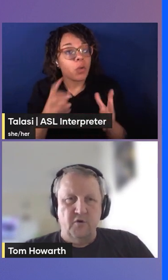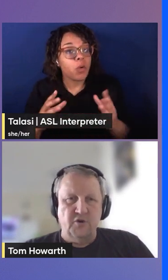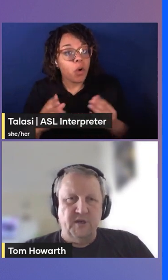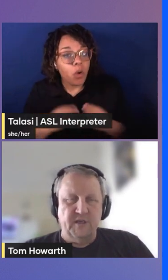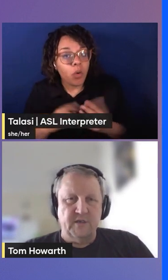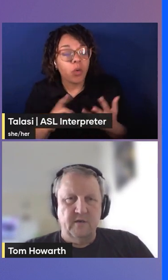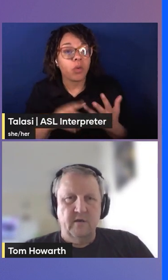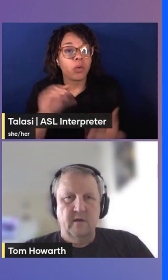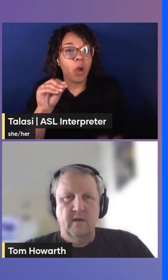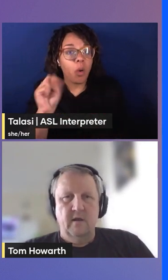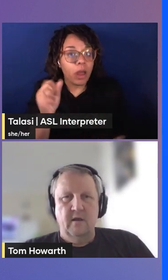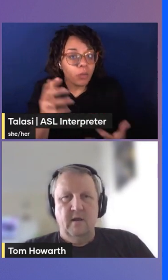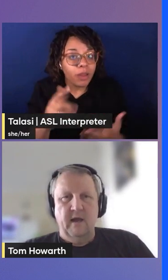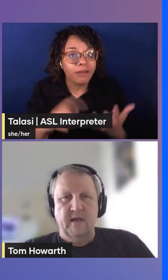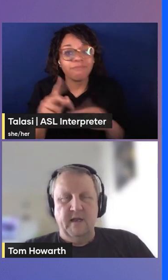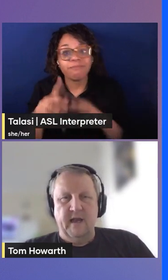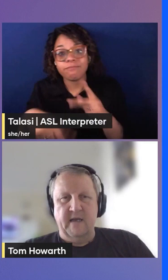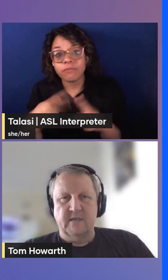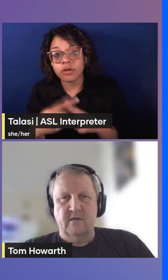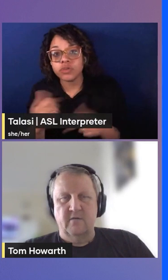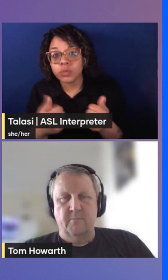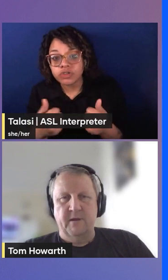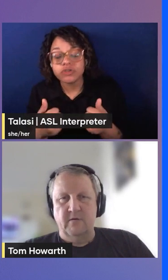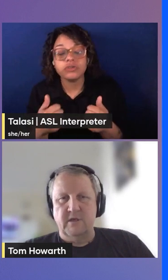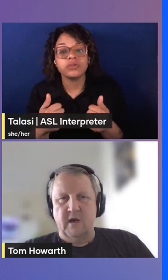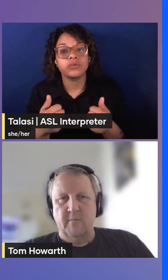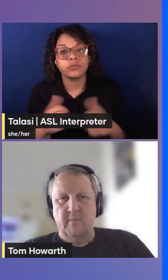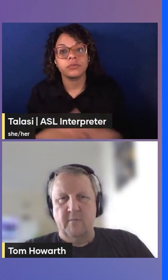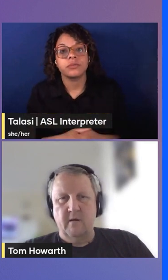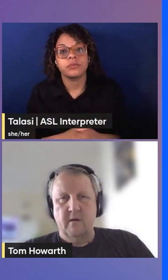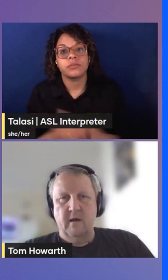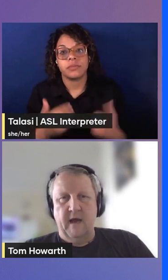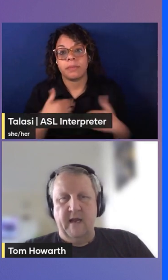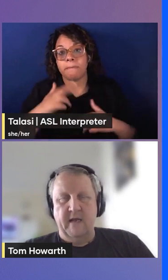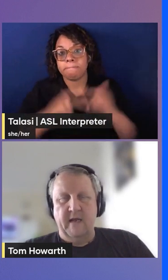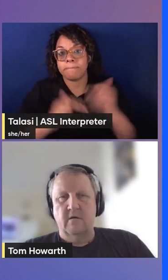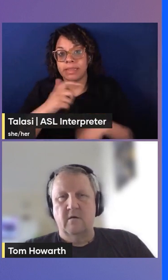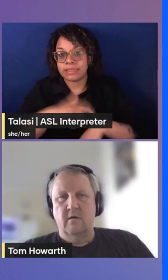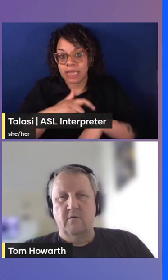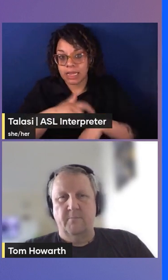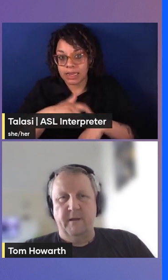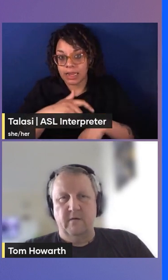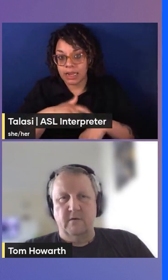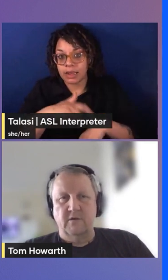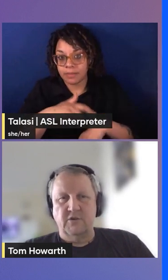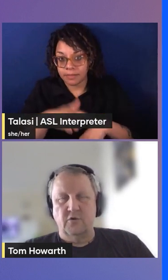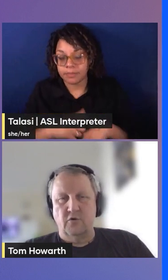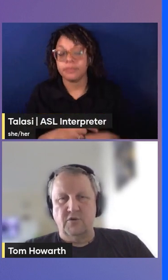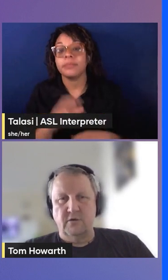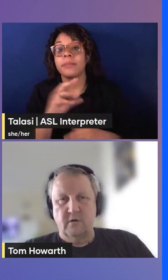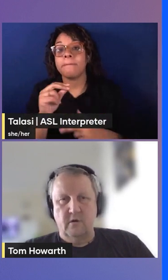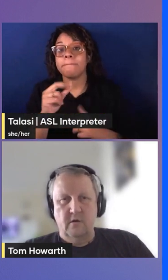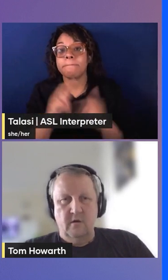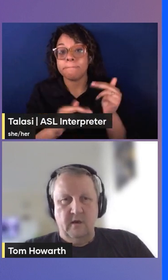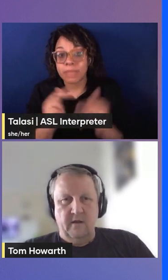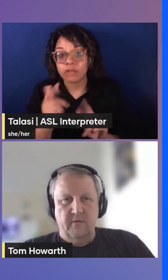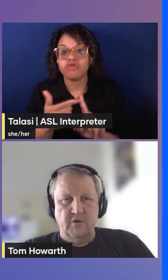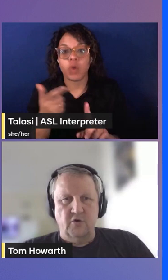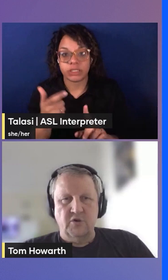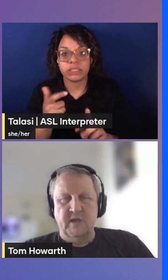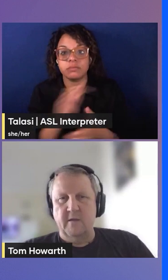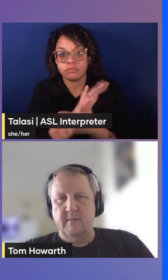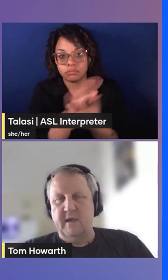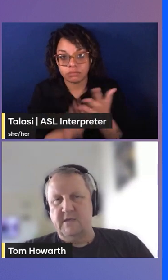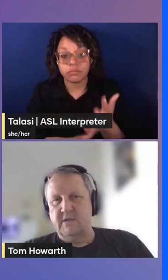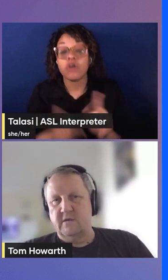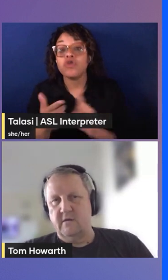what the version is, and it has the build time and the build source. Now, the